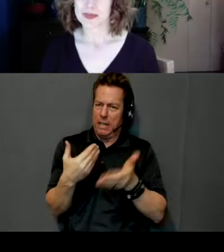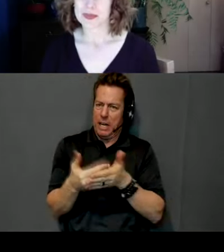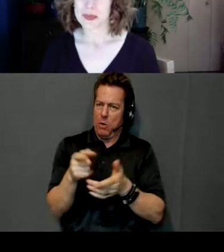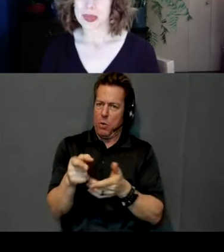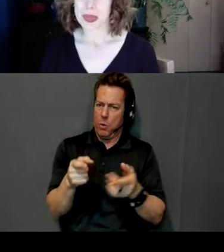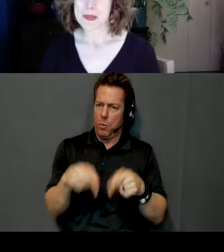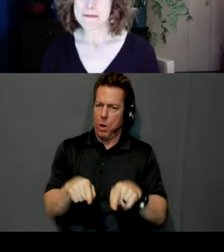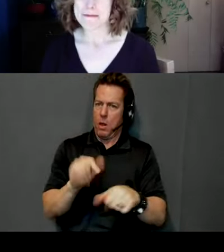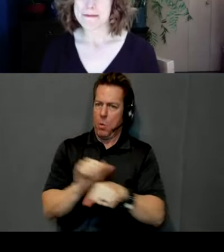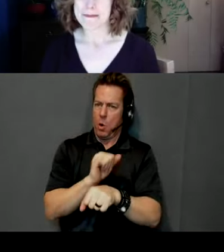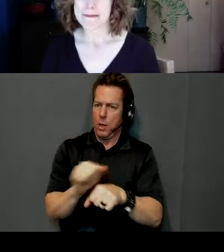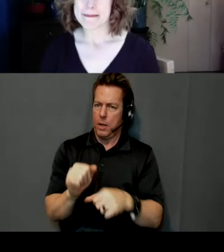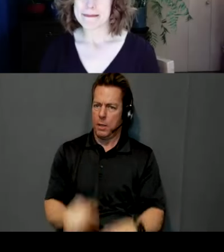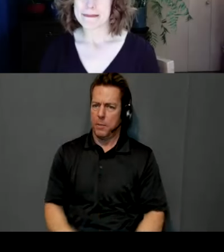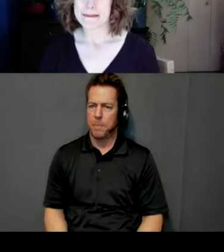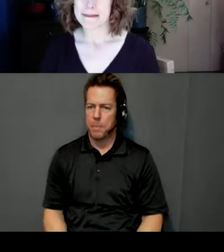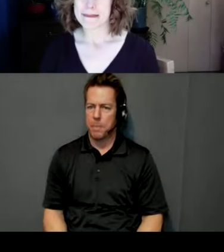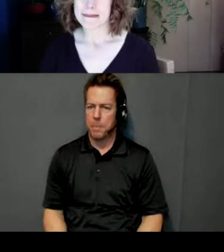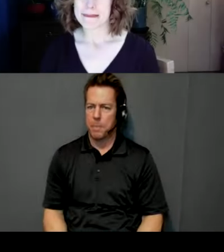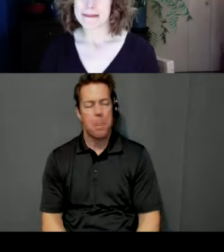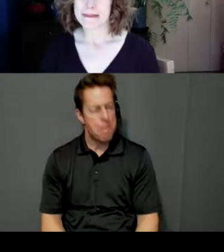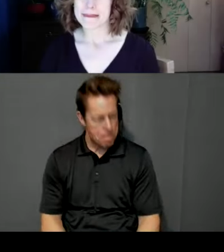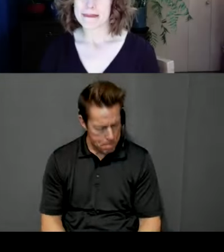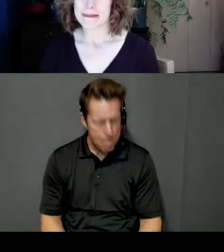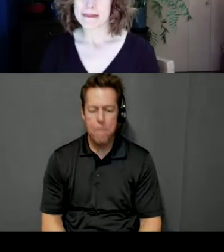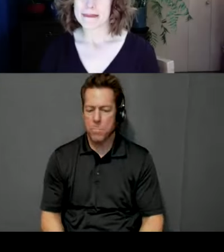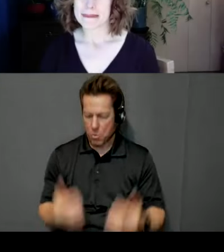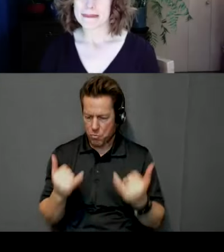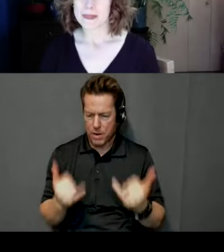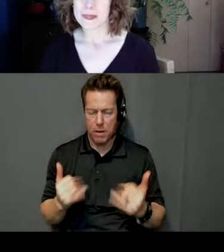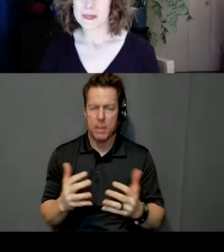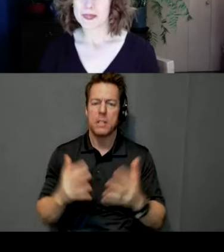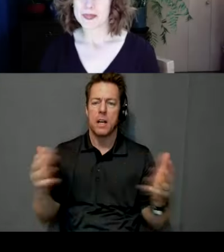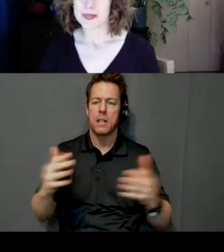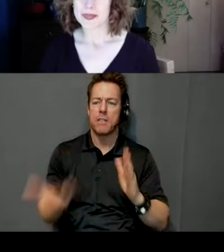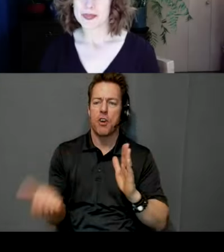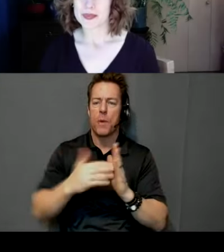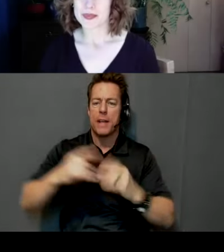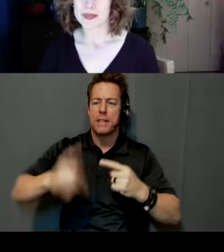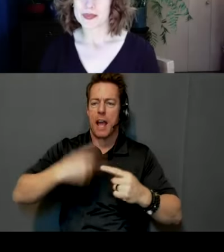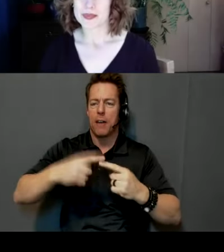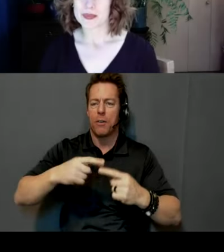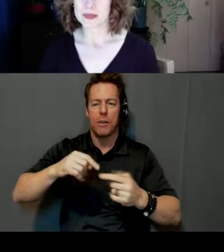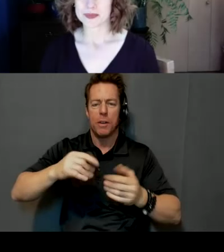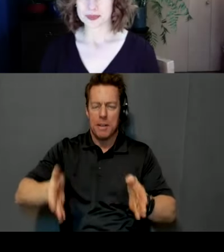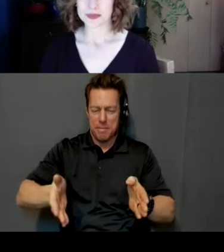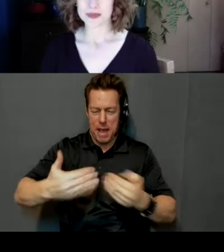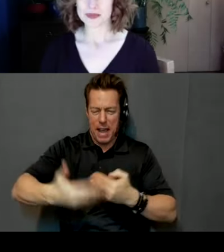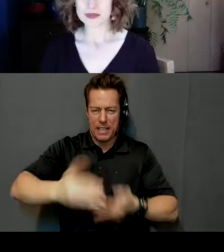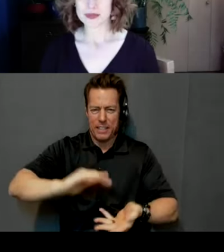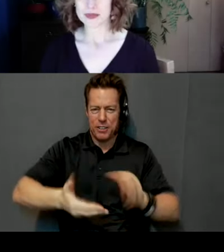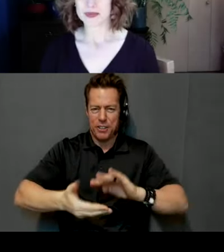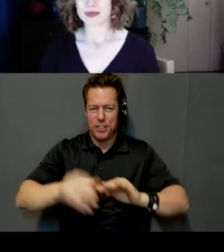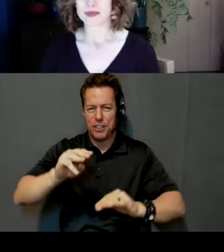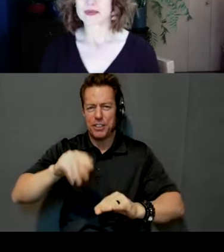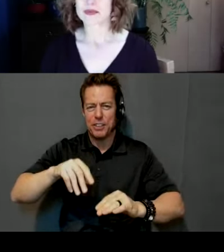So right now, I have tons of recycling, like packaging material.